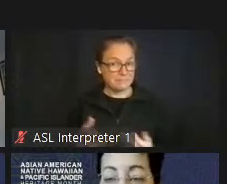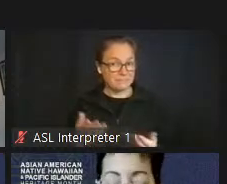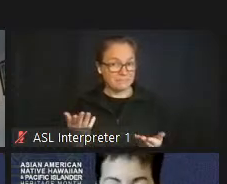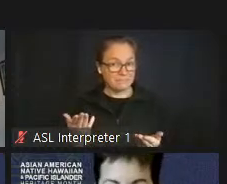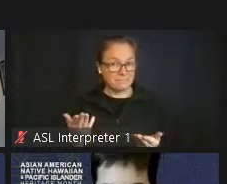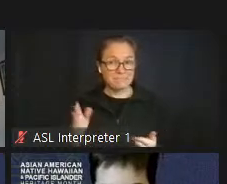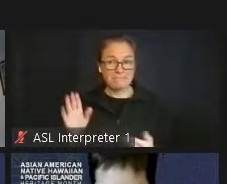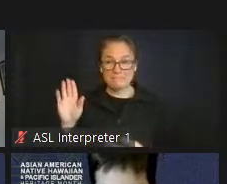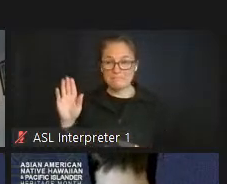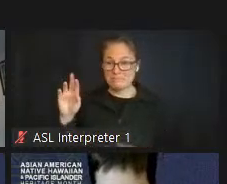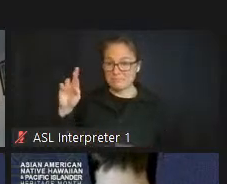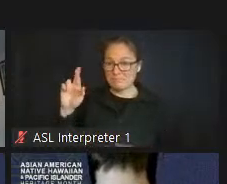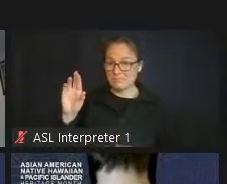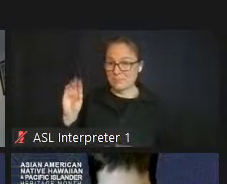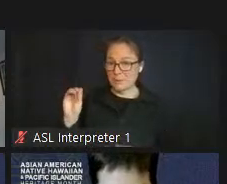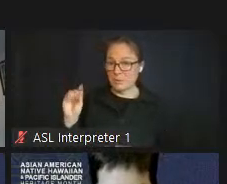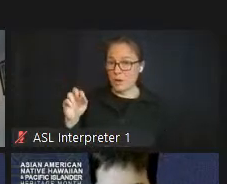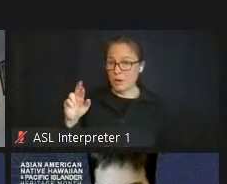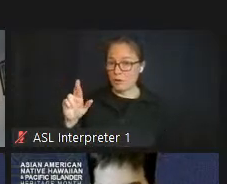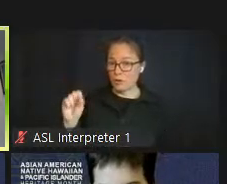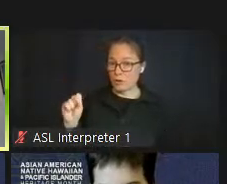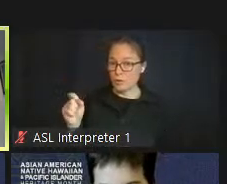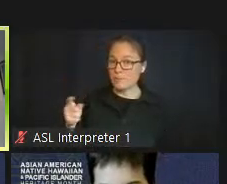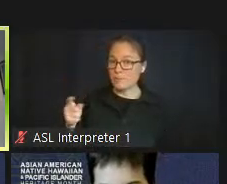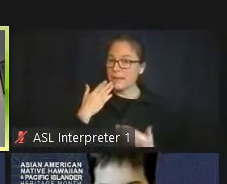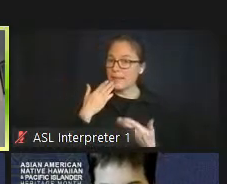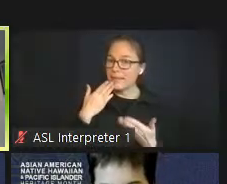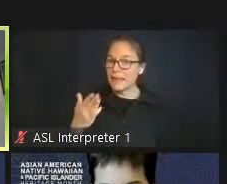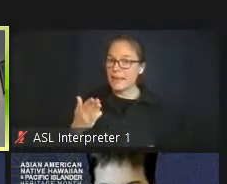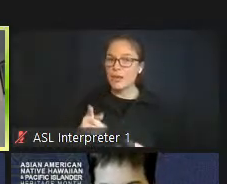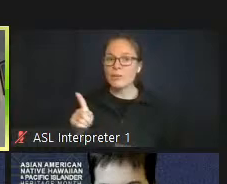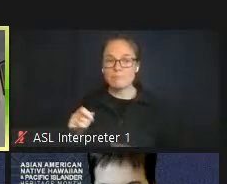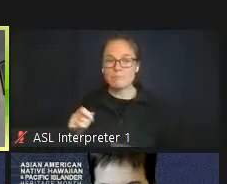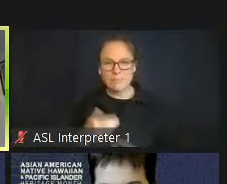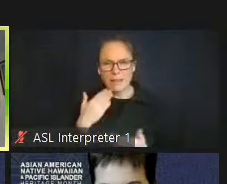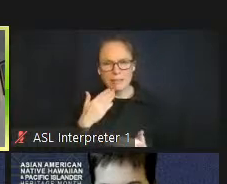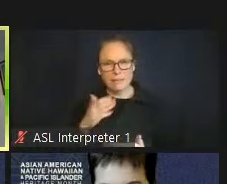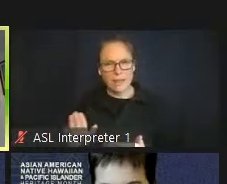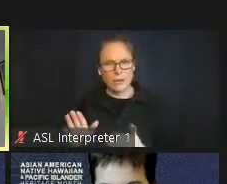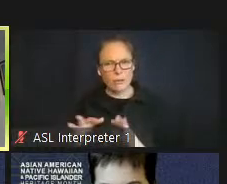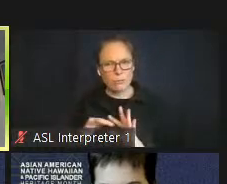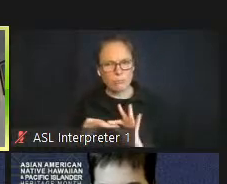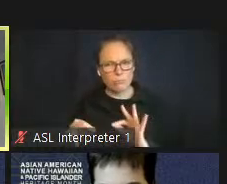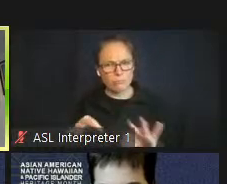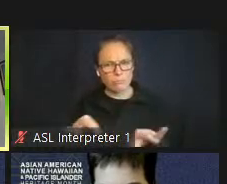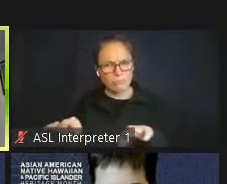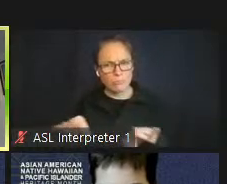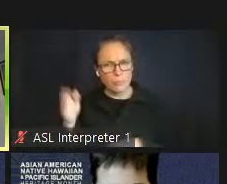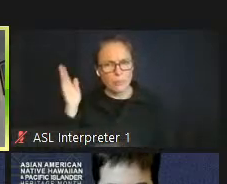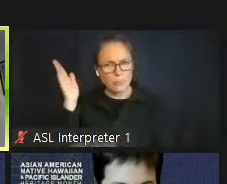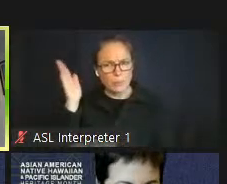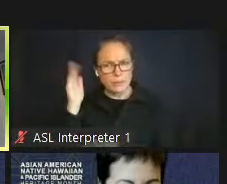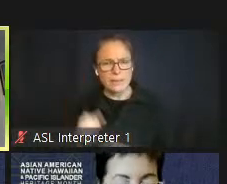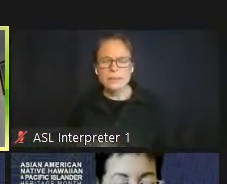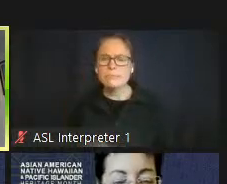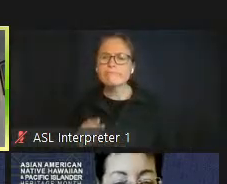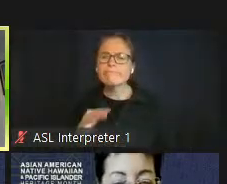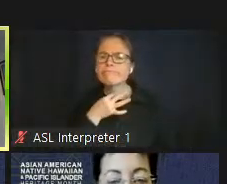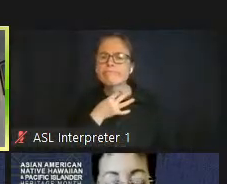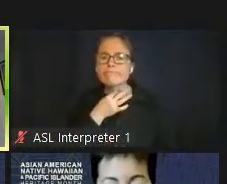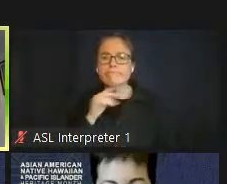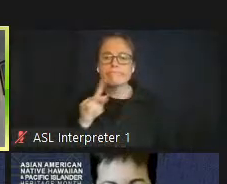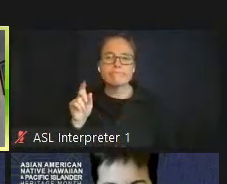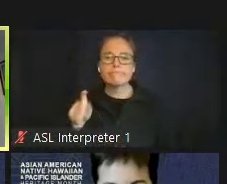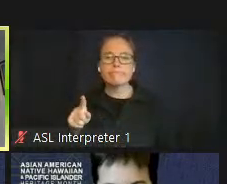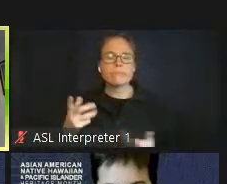Commissioner Rogers. Thank you, and thank you for your presentation. What